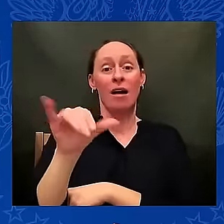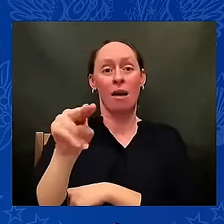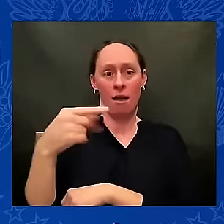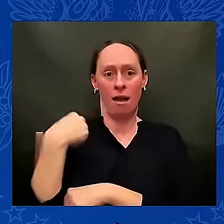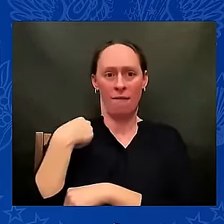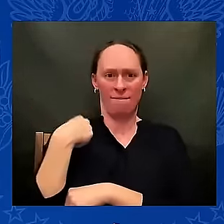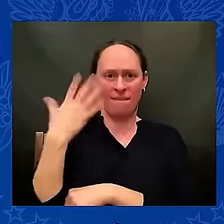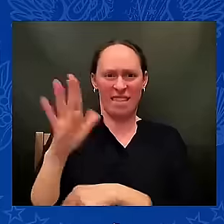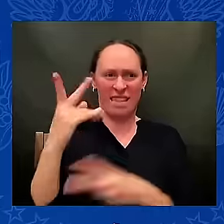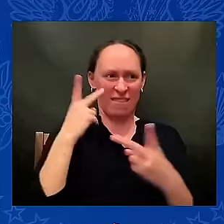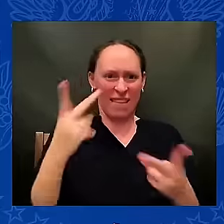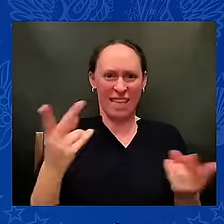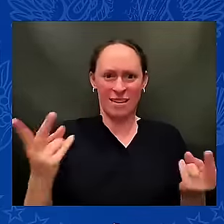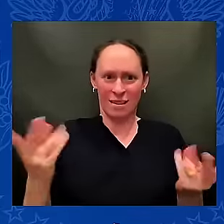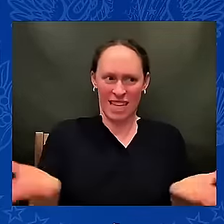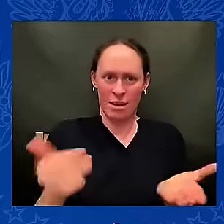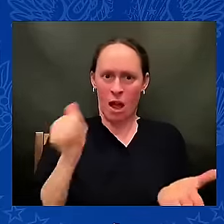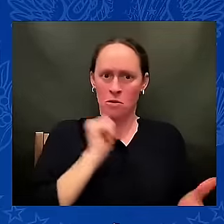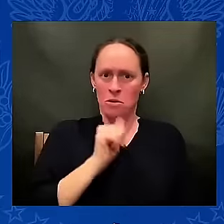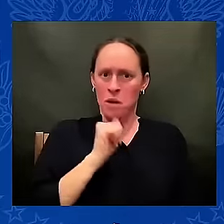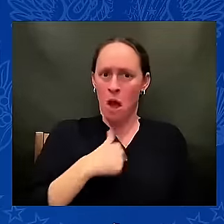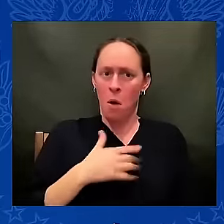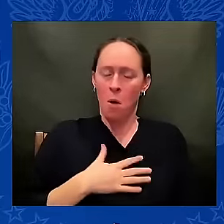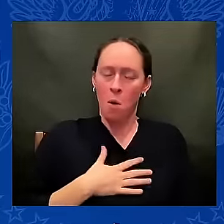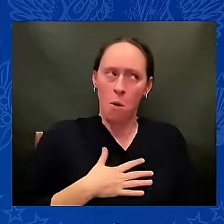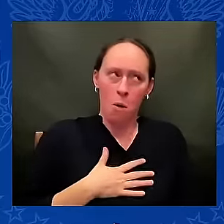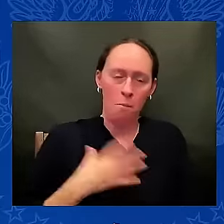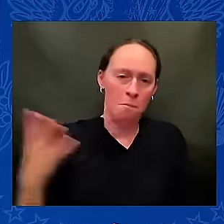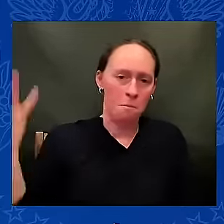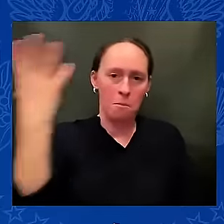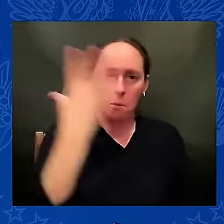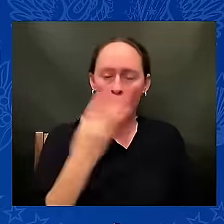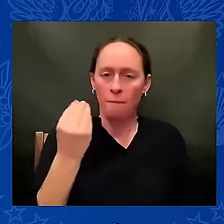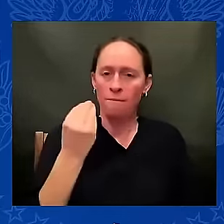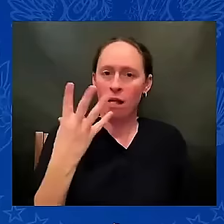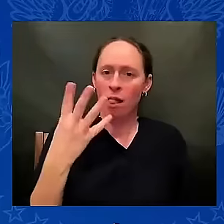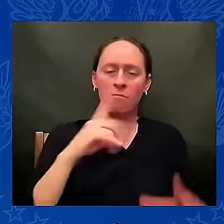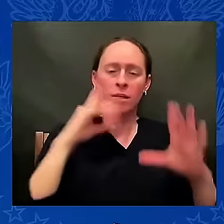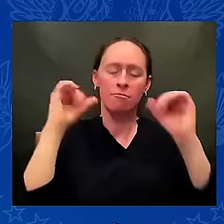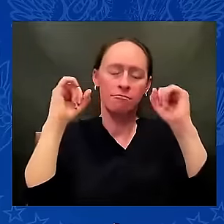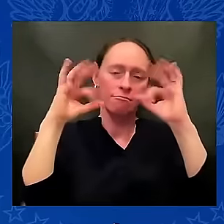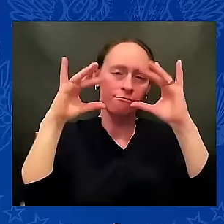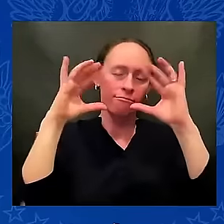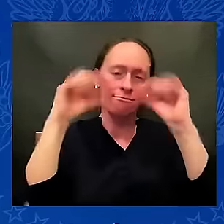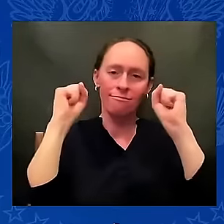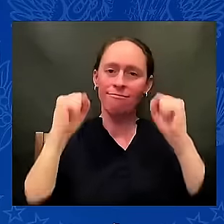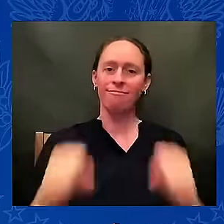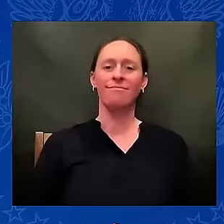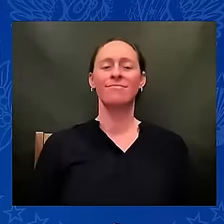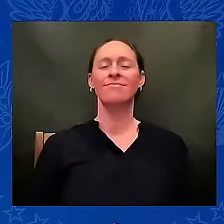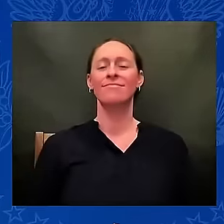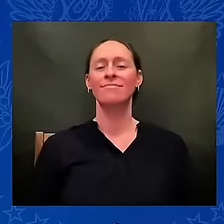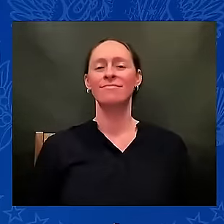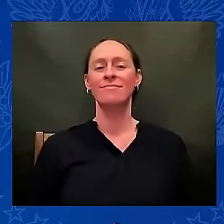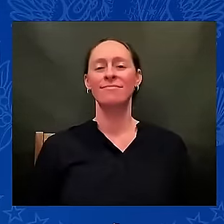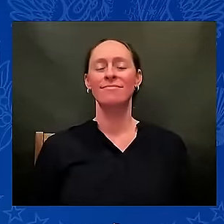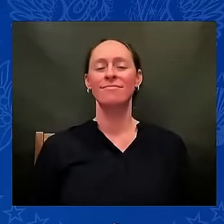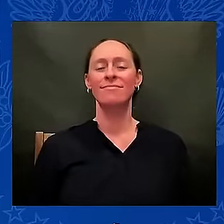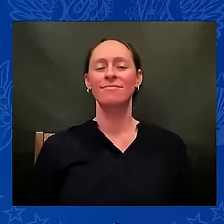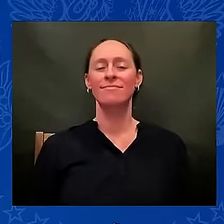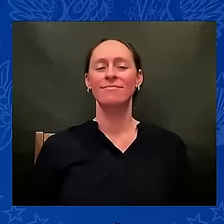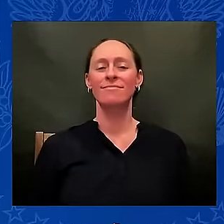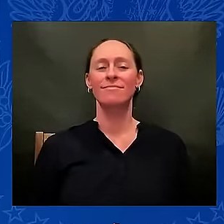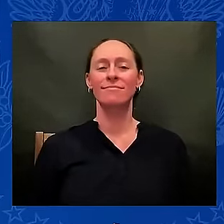It's breathtaking. It was breathtaking. I secured the first ever advanced funding for Indian health services